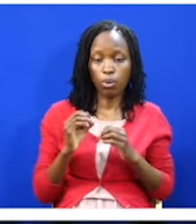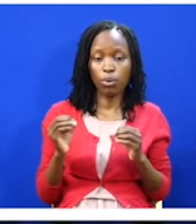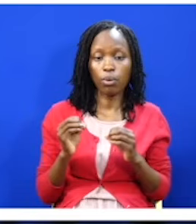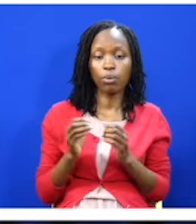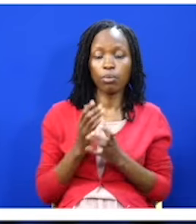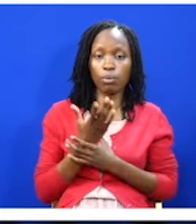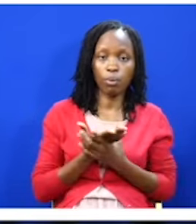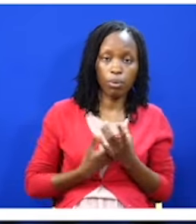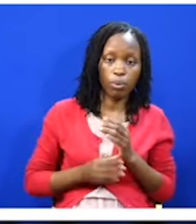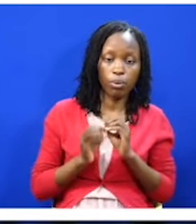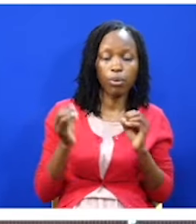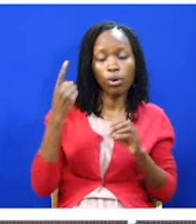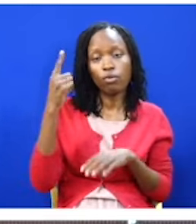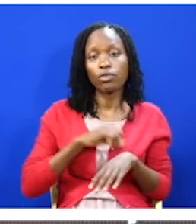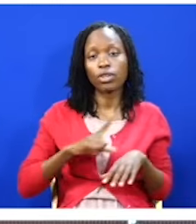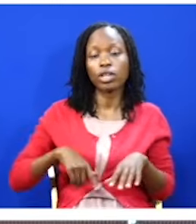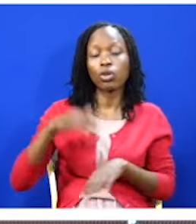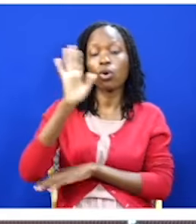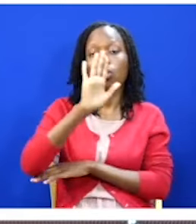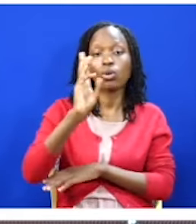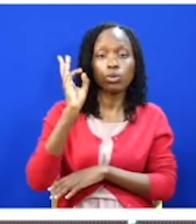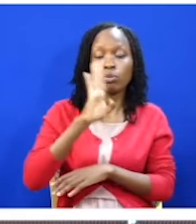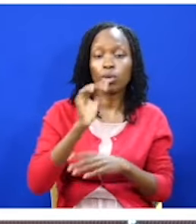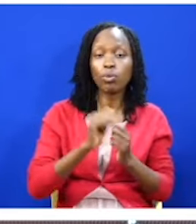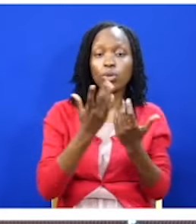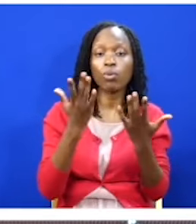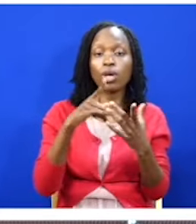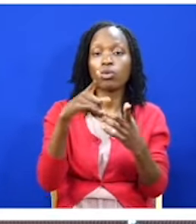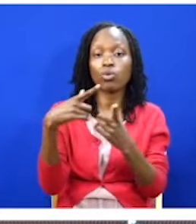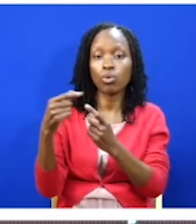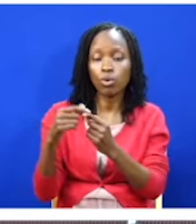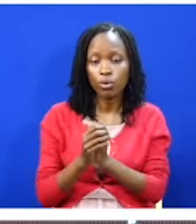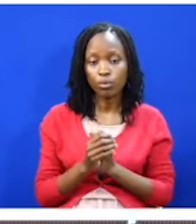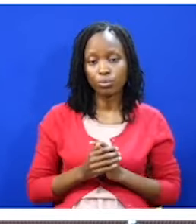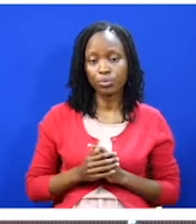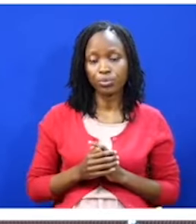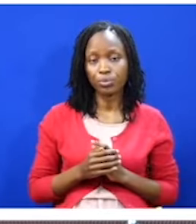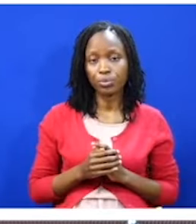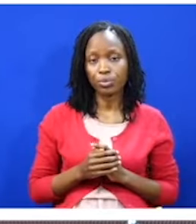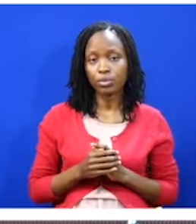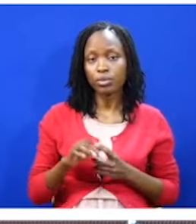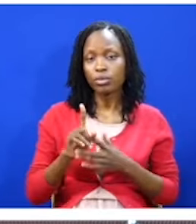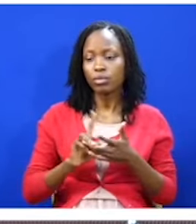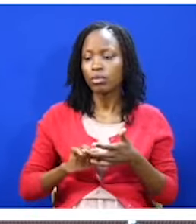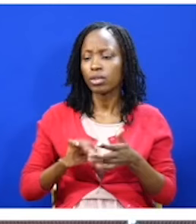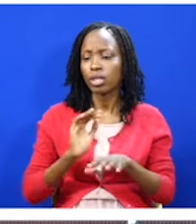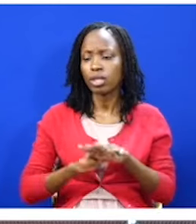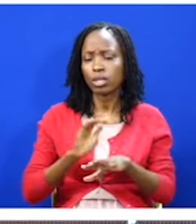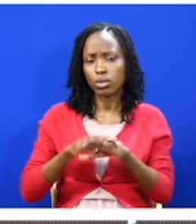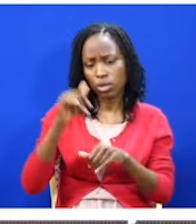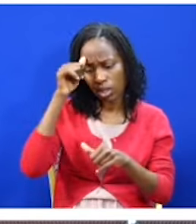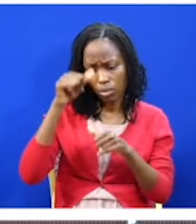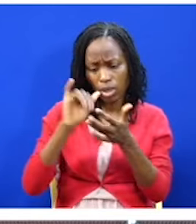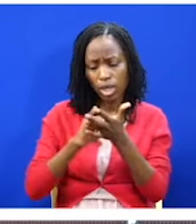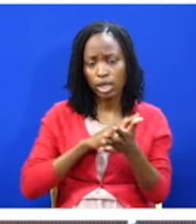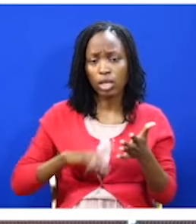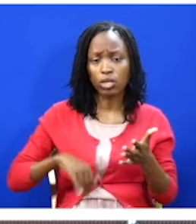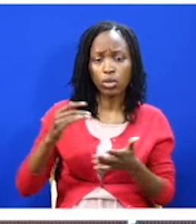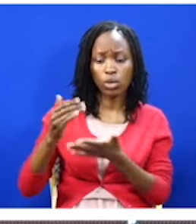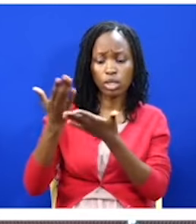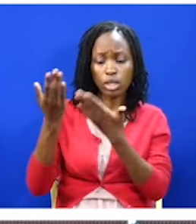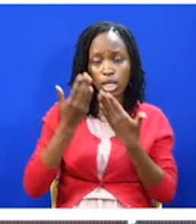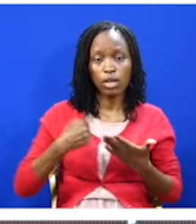be discouraged, for the Lord your God will be with you wherever you go." What a great reminder that God will always give us the